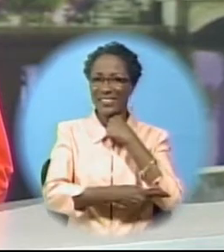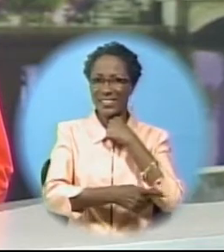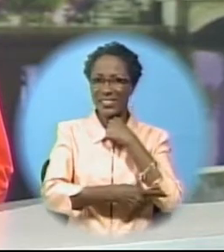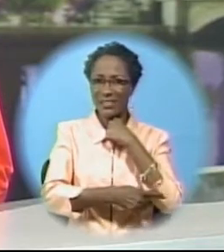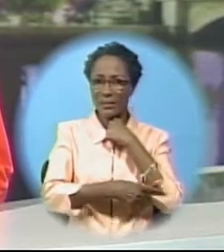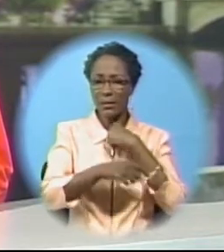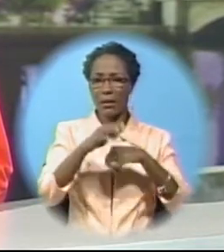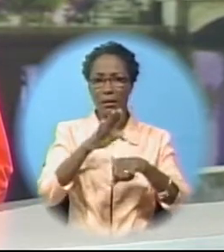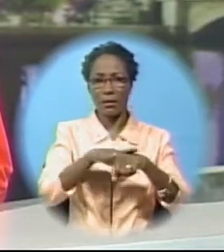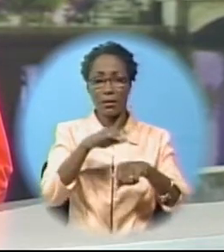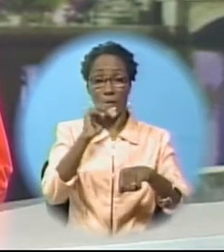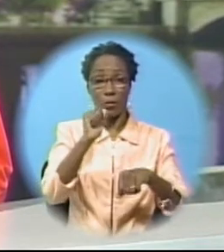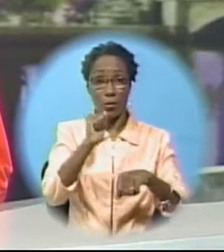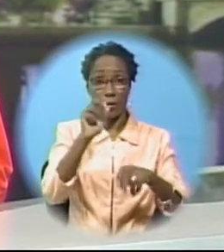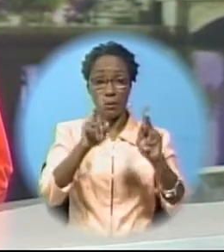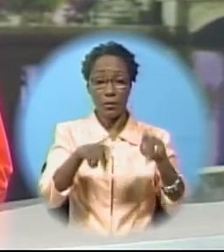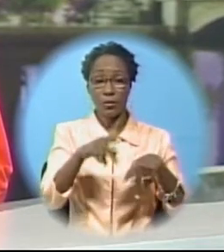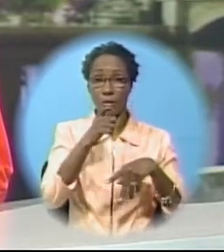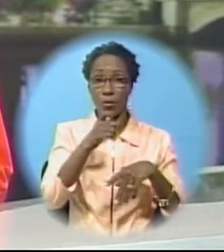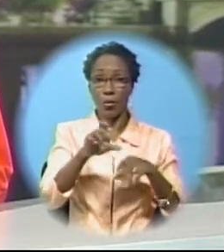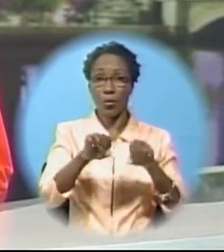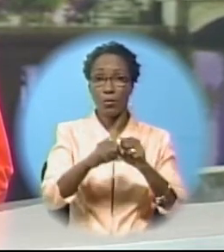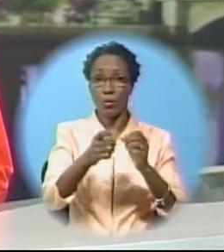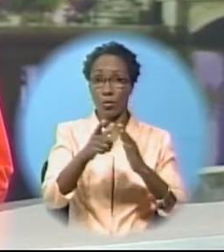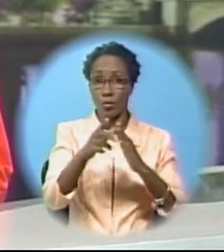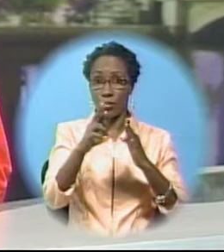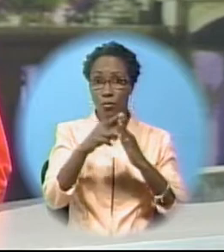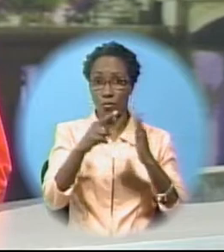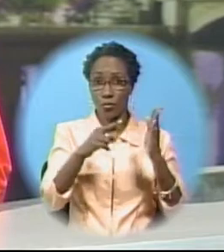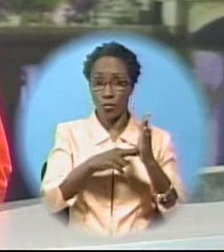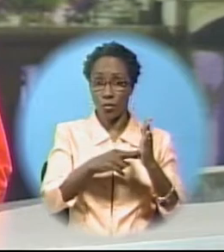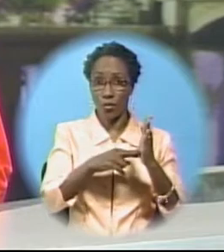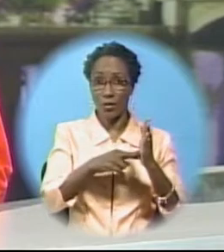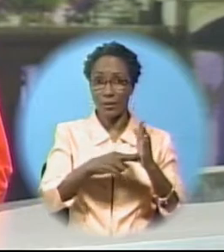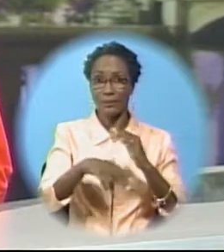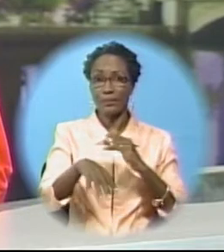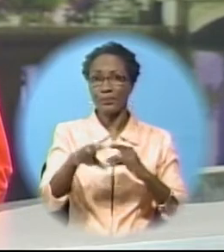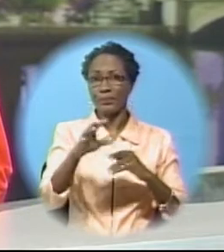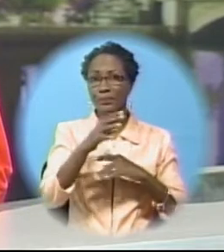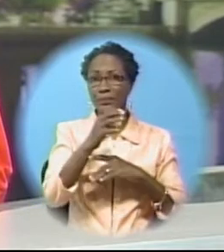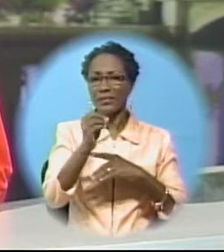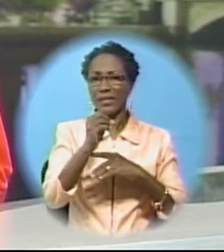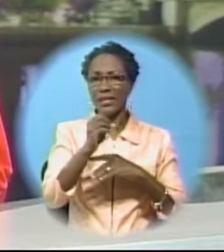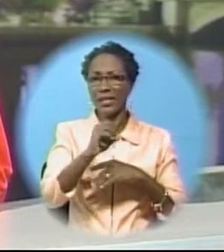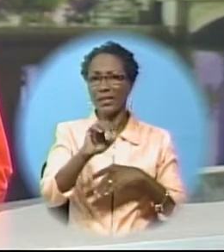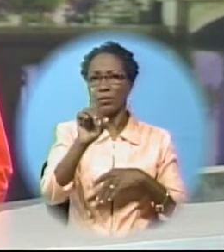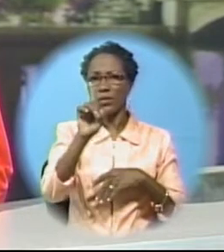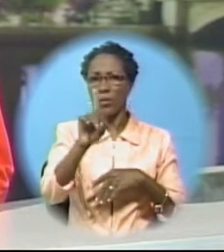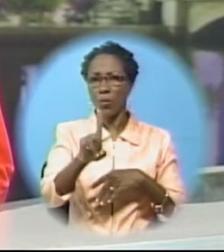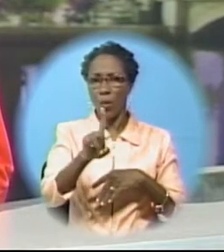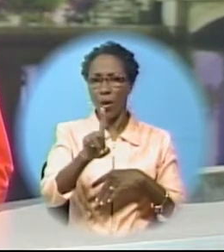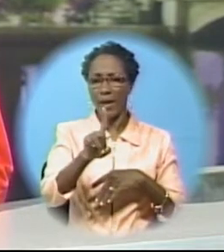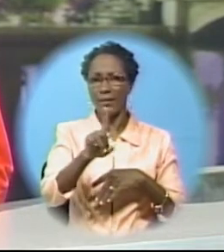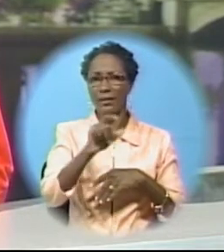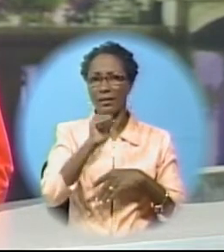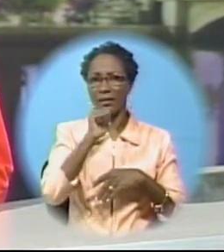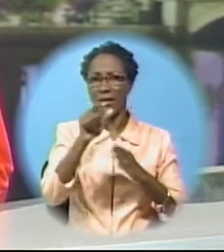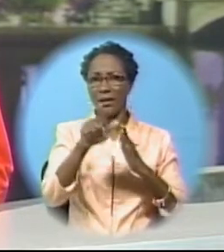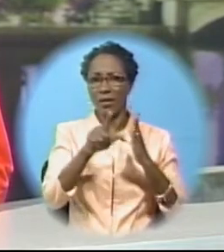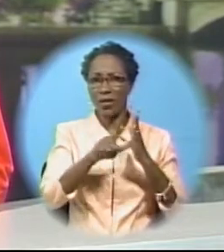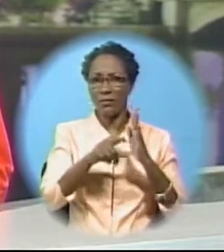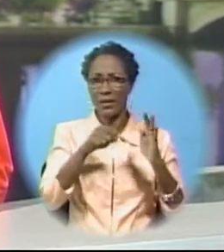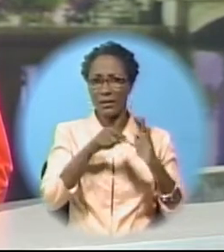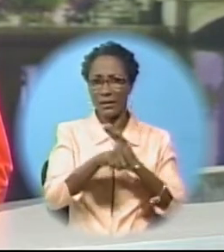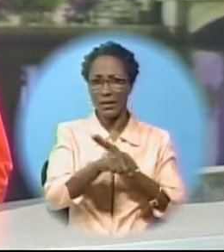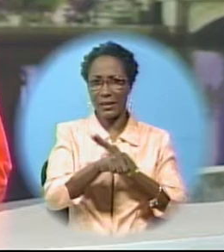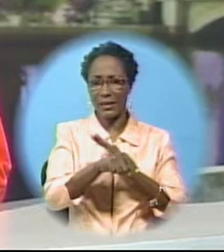was one report that the government or its agents allegedly committed an arbitrary or unlawful killing. The report adds that